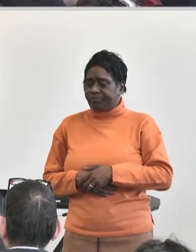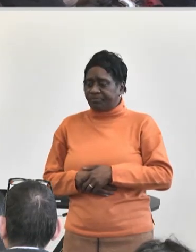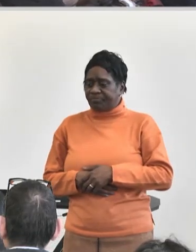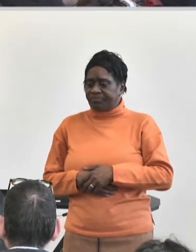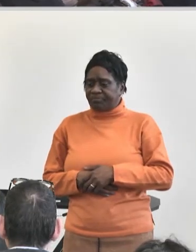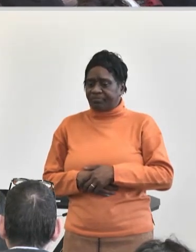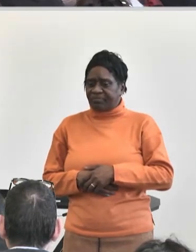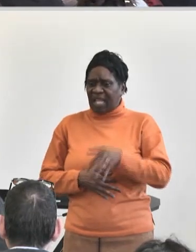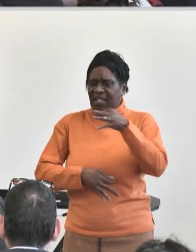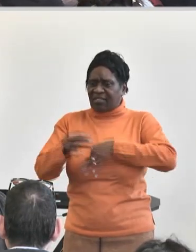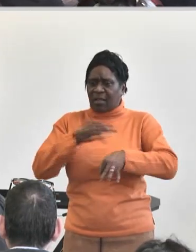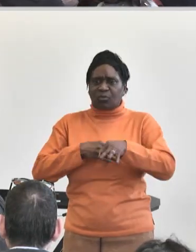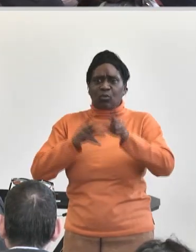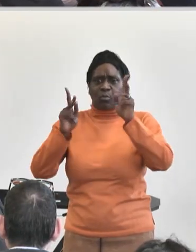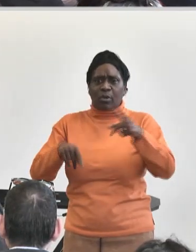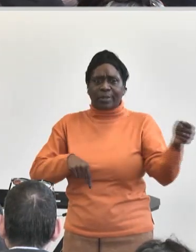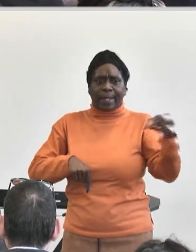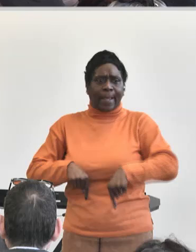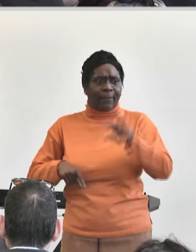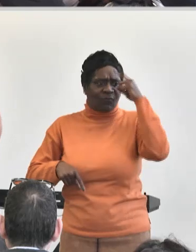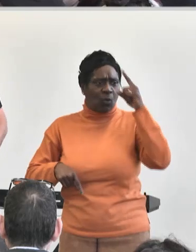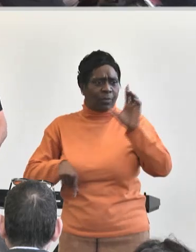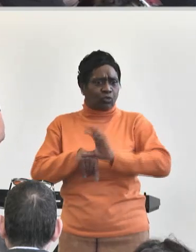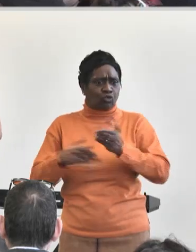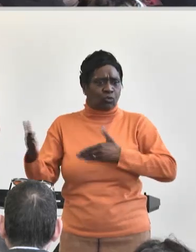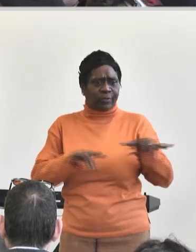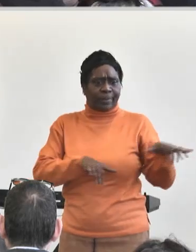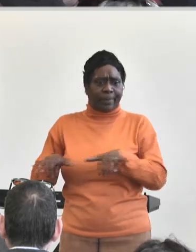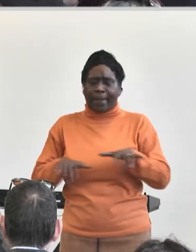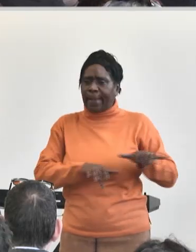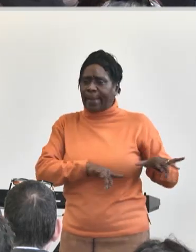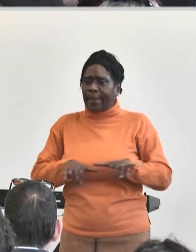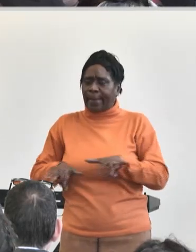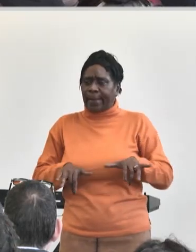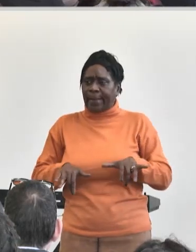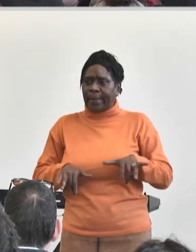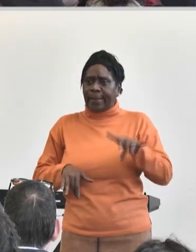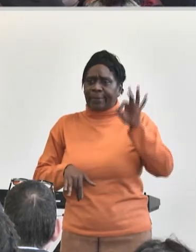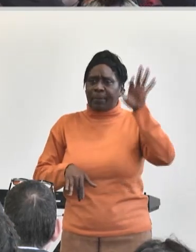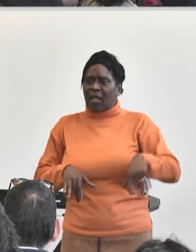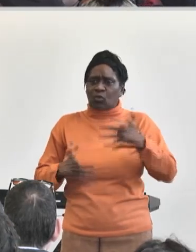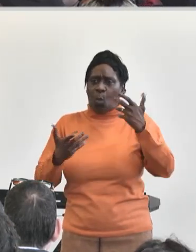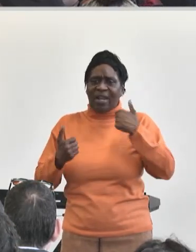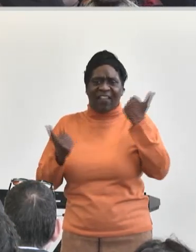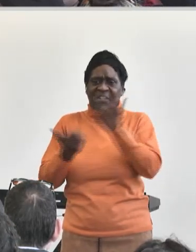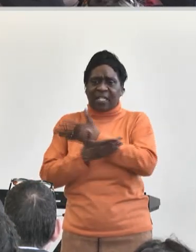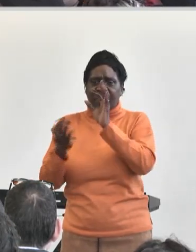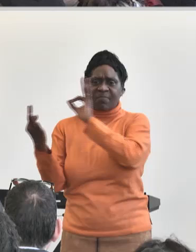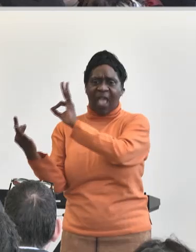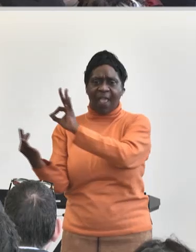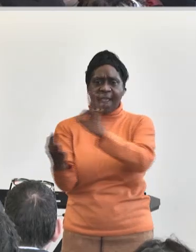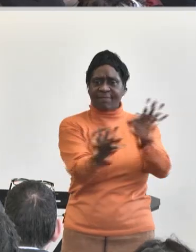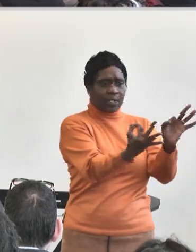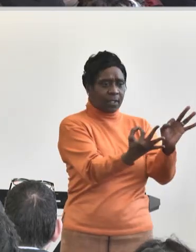and a substitute organist came into the service. Y vino alguien a dirigir el servicio. I mean, he just wanted everything just right. Él quería que todo